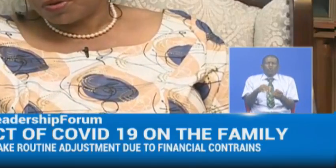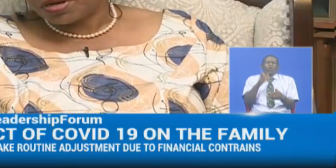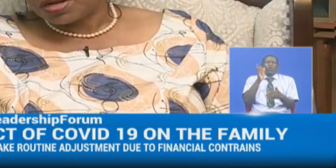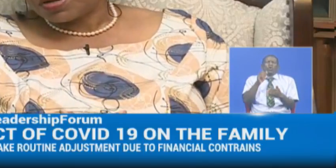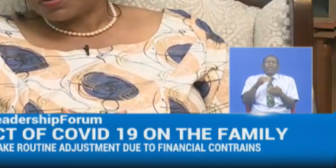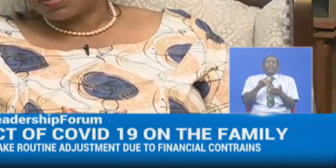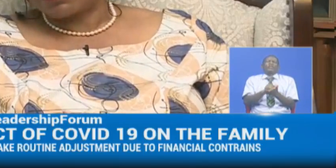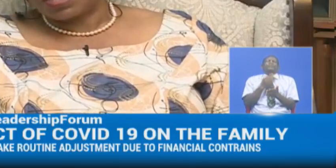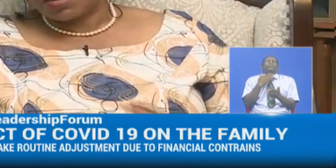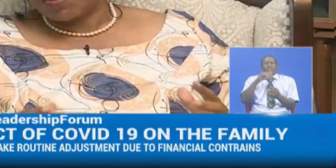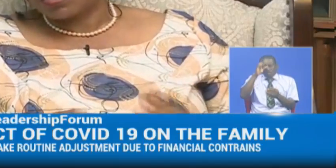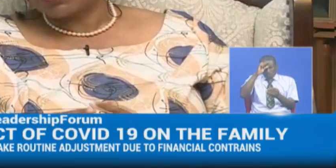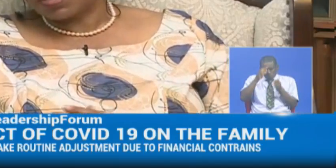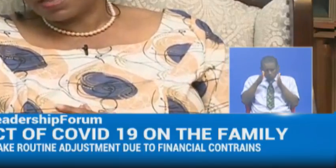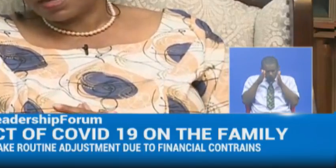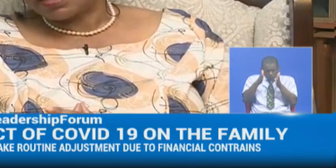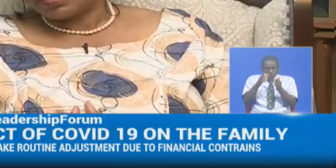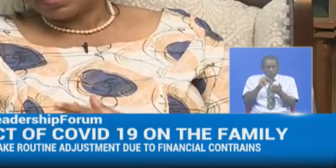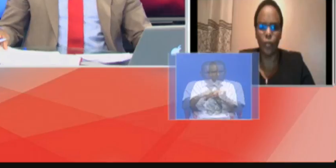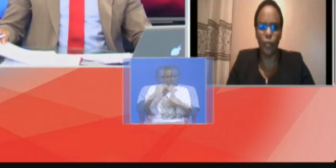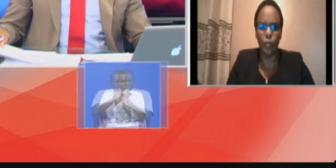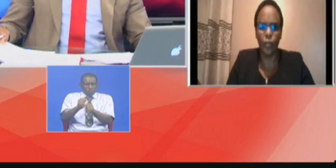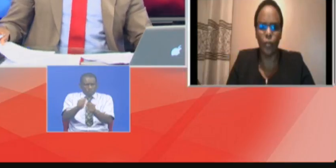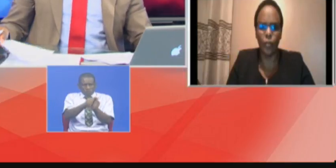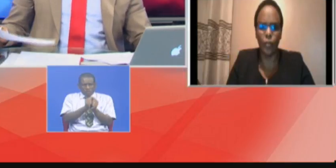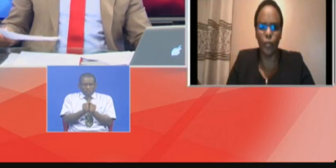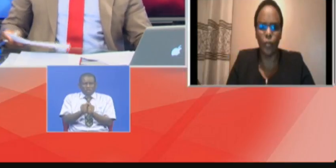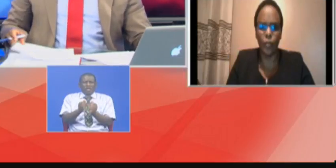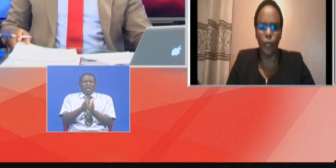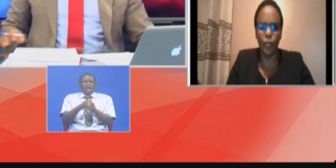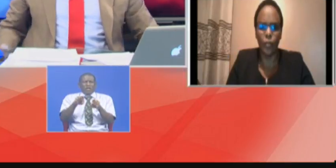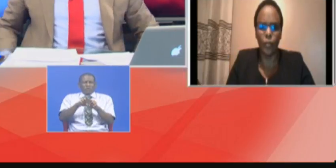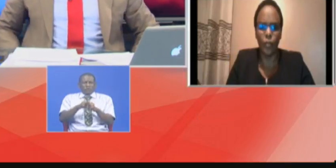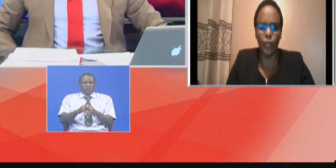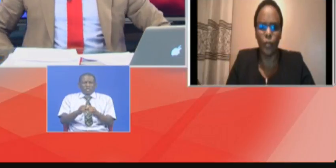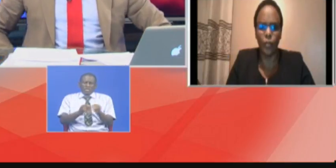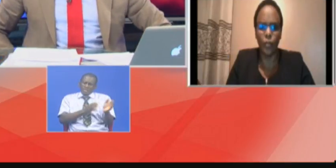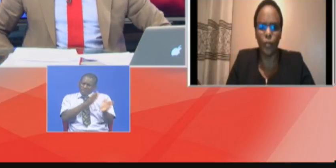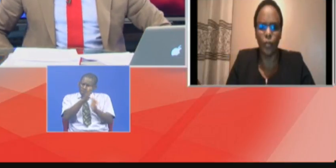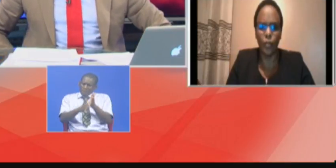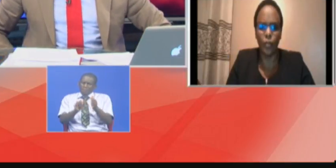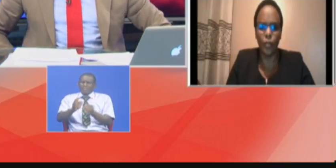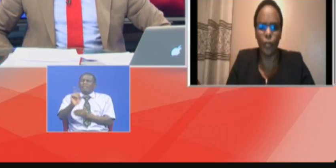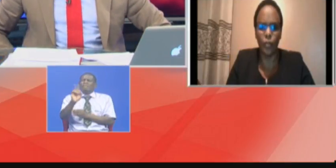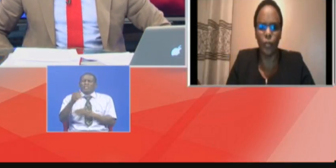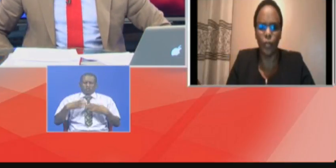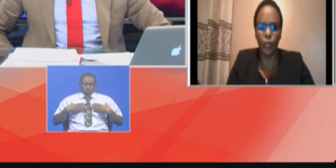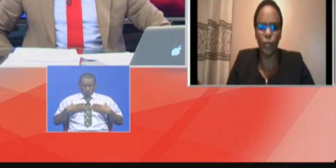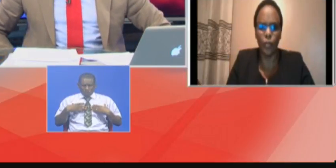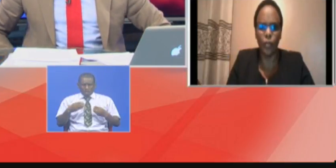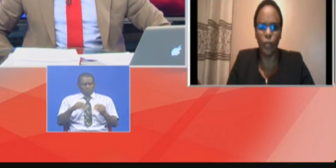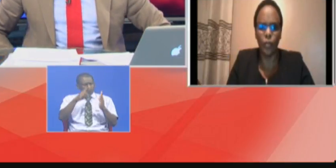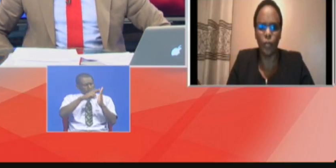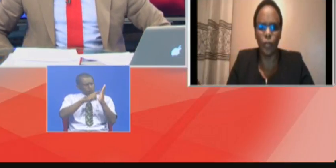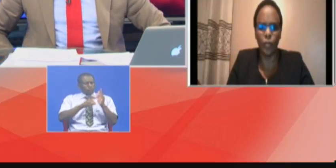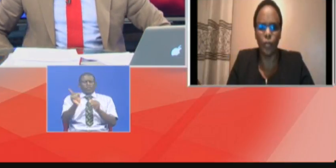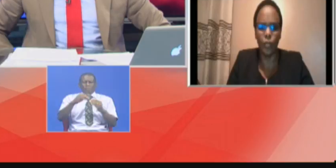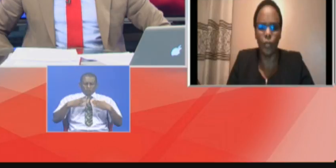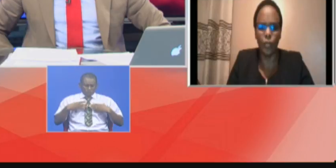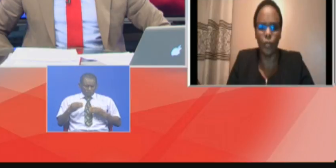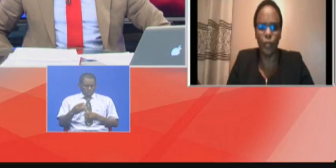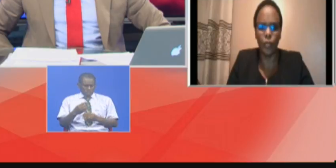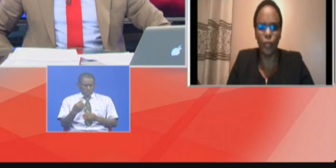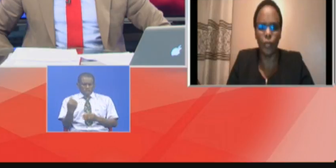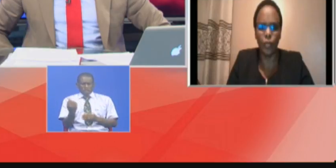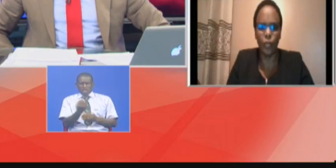take on board so that we can work together. And the measures put in by the Minister of Health, they are